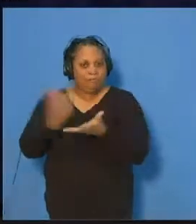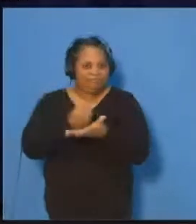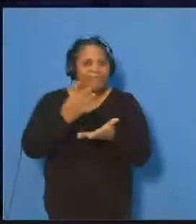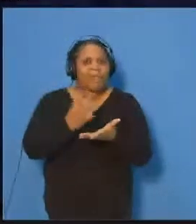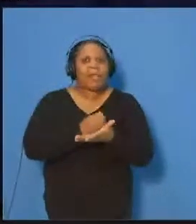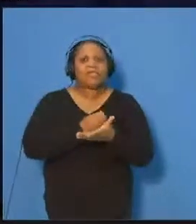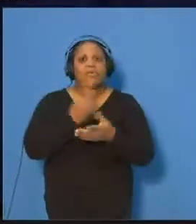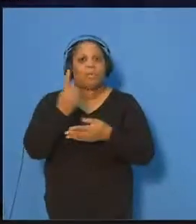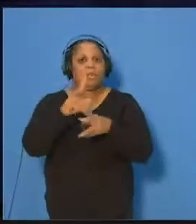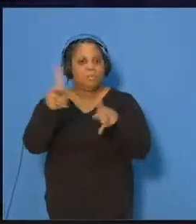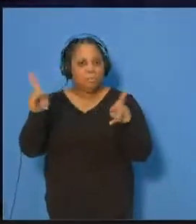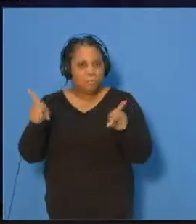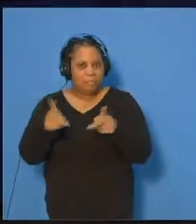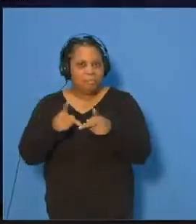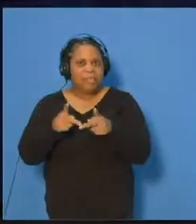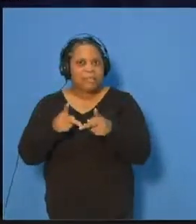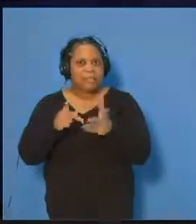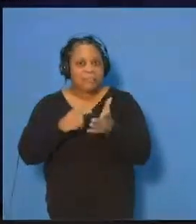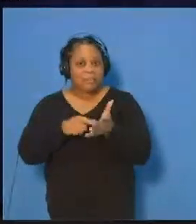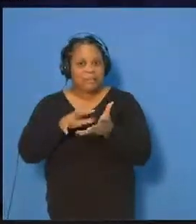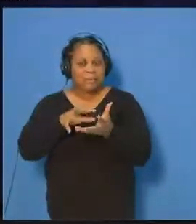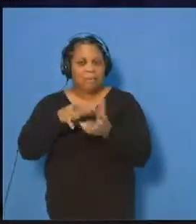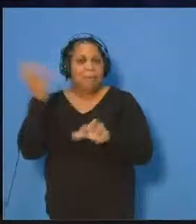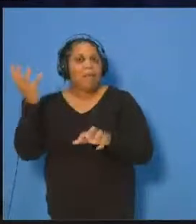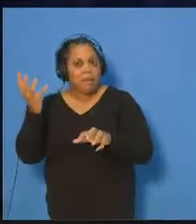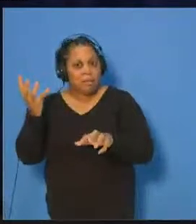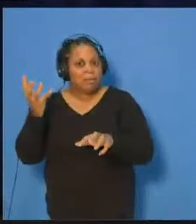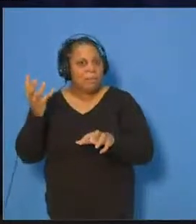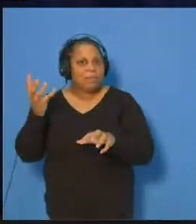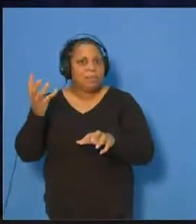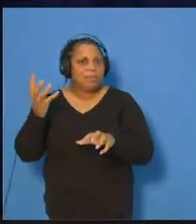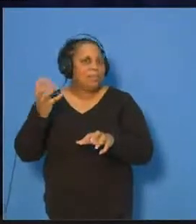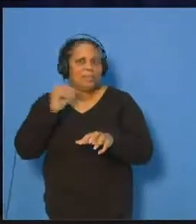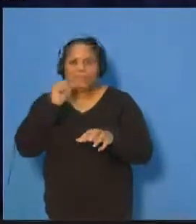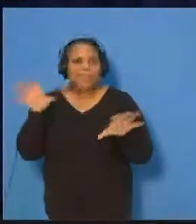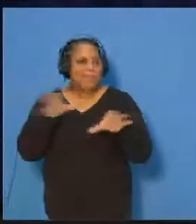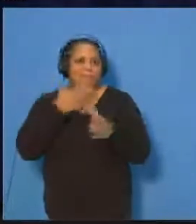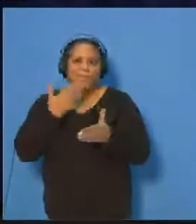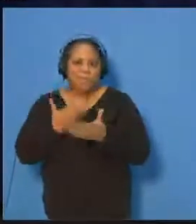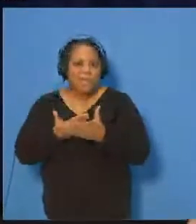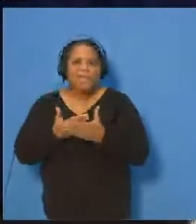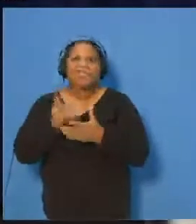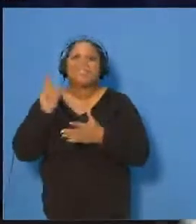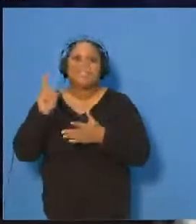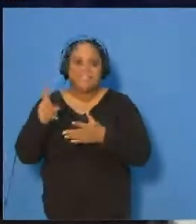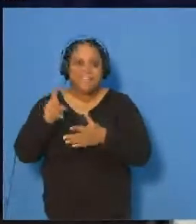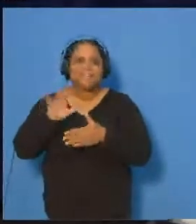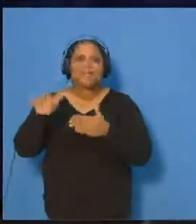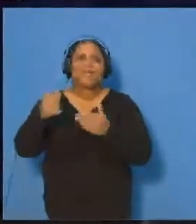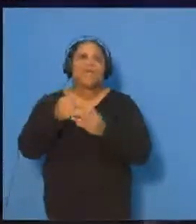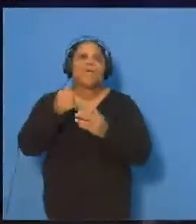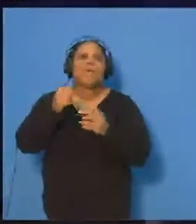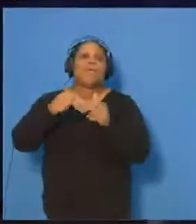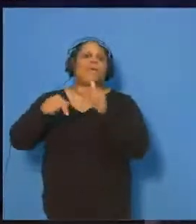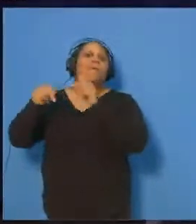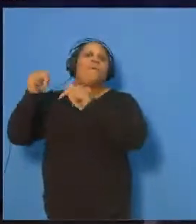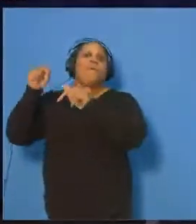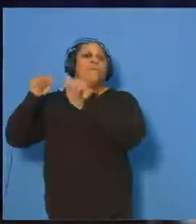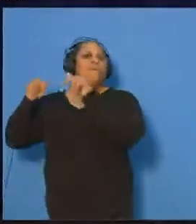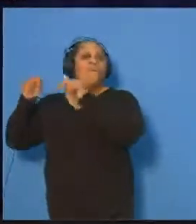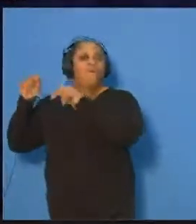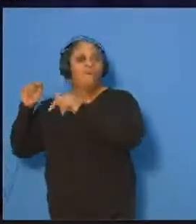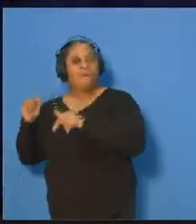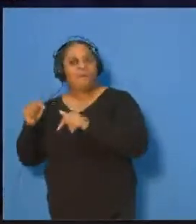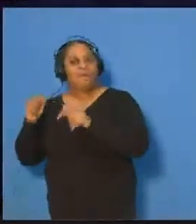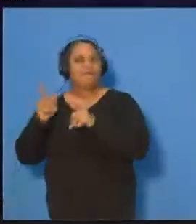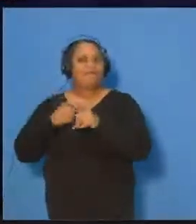the places where this can mess up is if you don't do that collection very well. So you do have to get it all the way back to the cavity and then, you